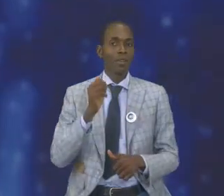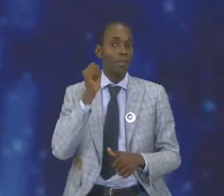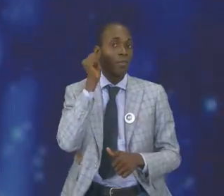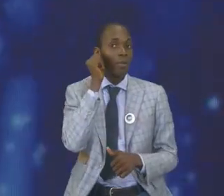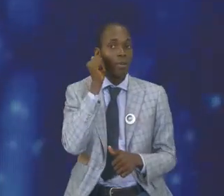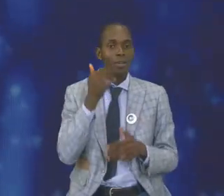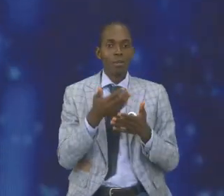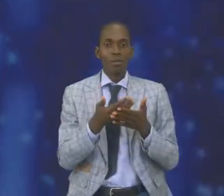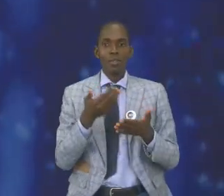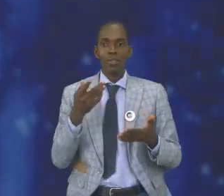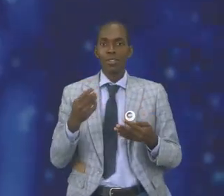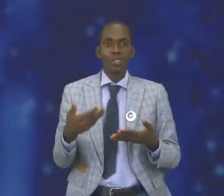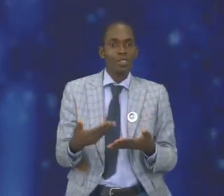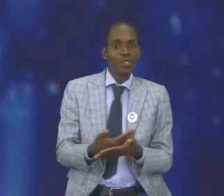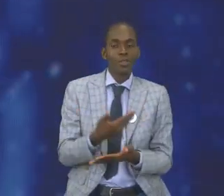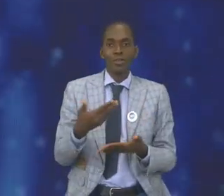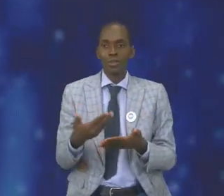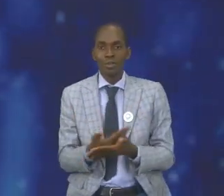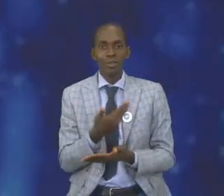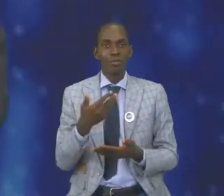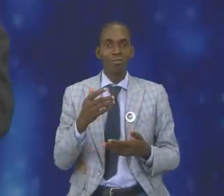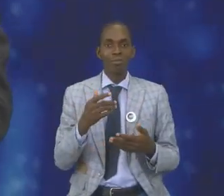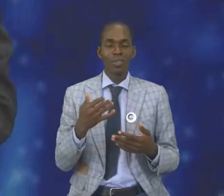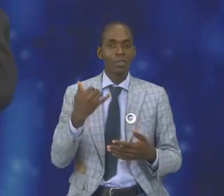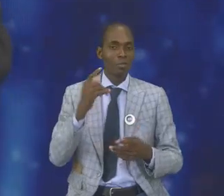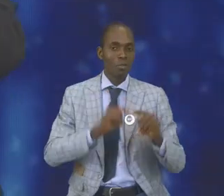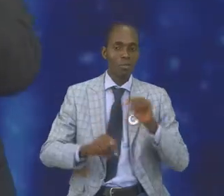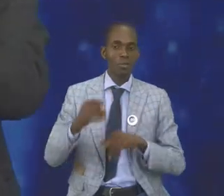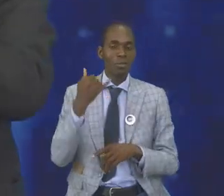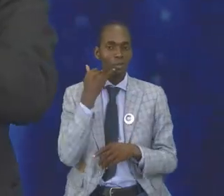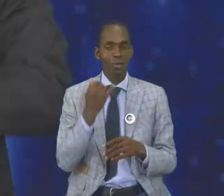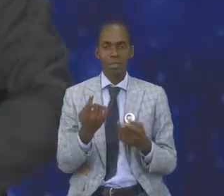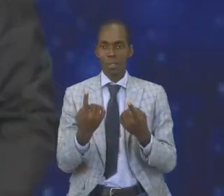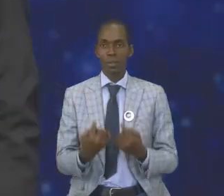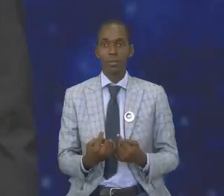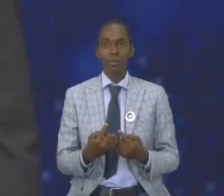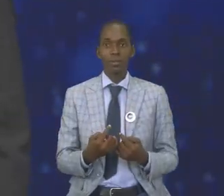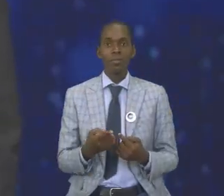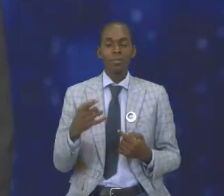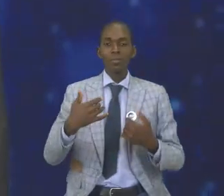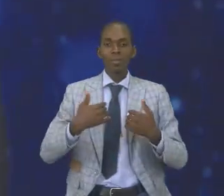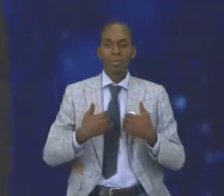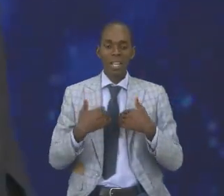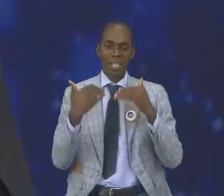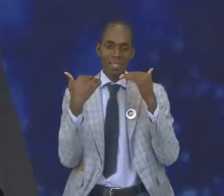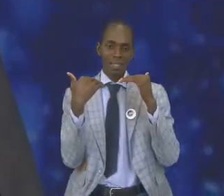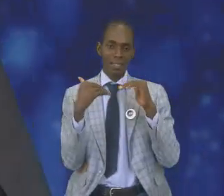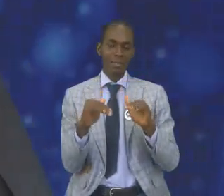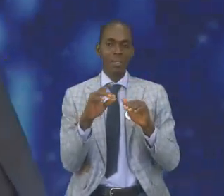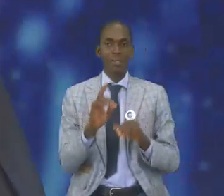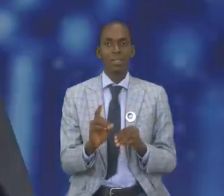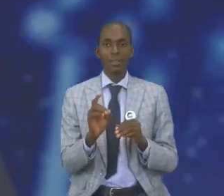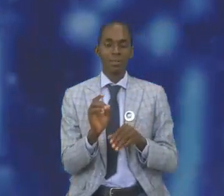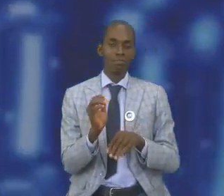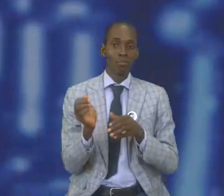all these new phones came out, they had limited service. But the people that